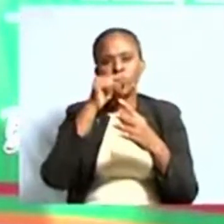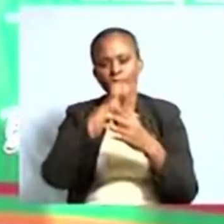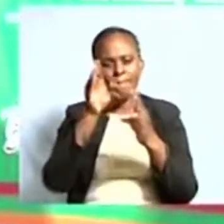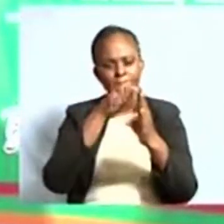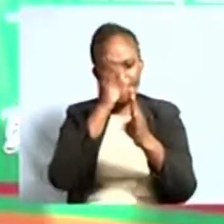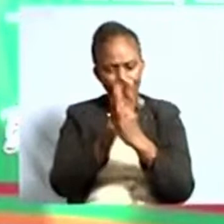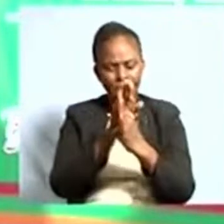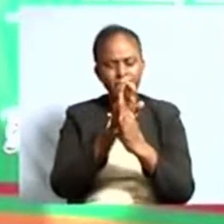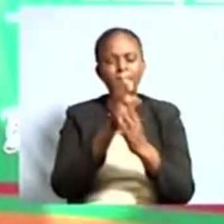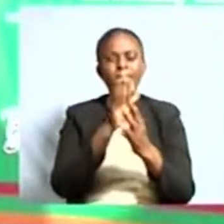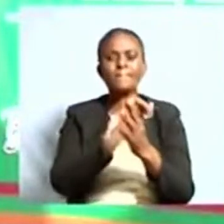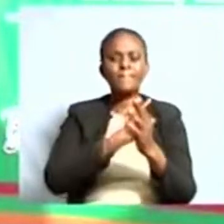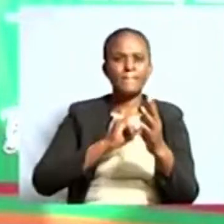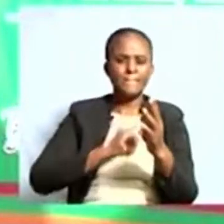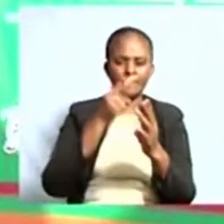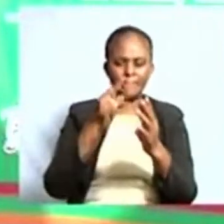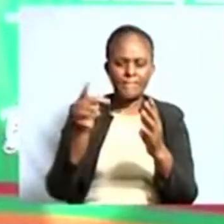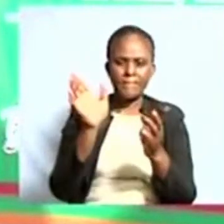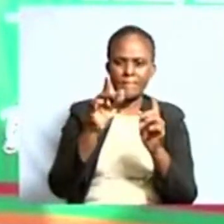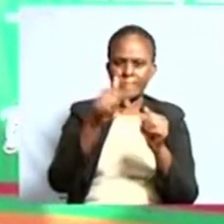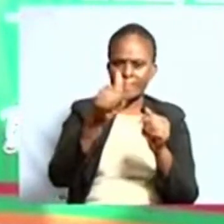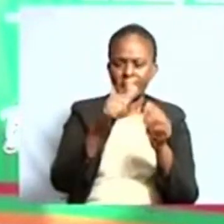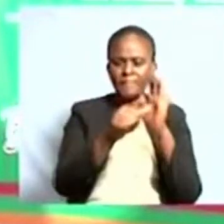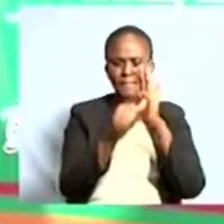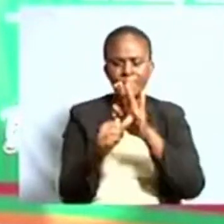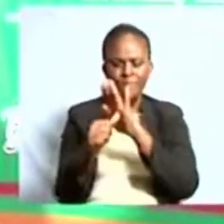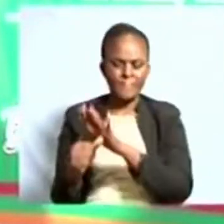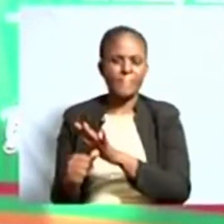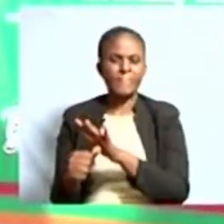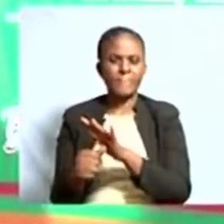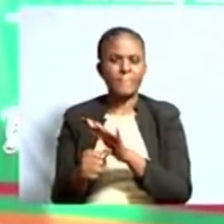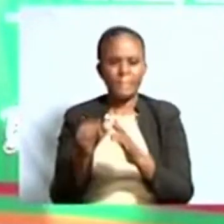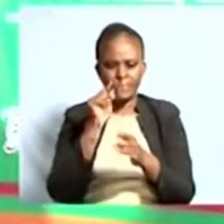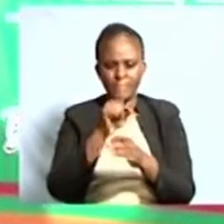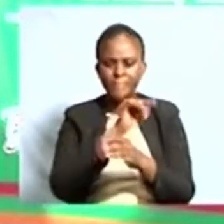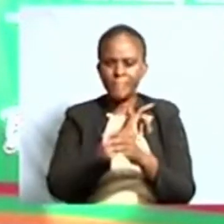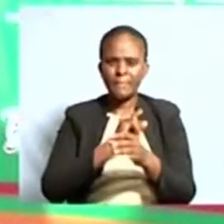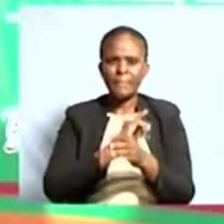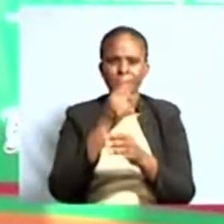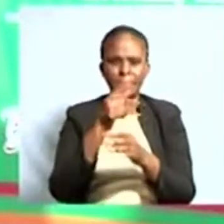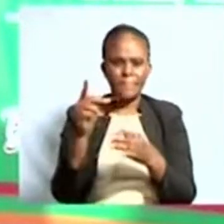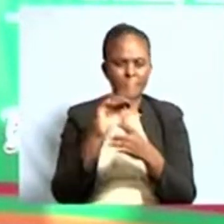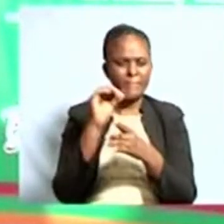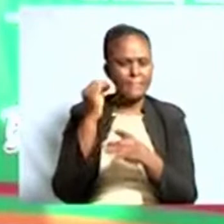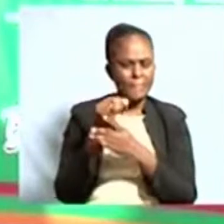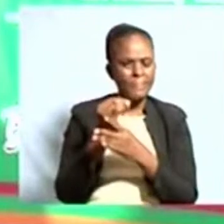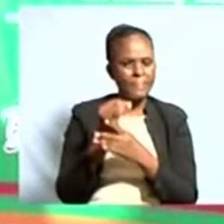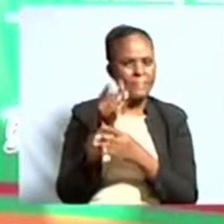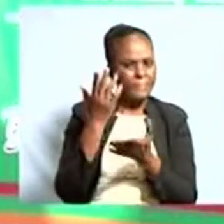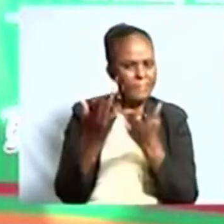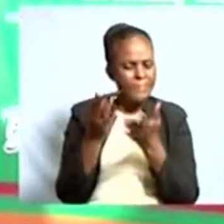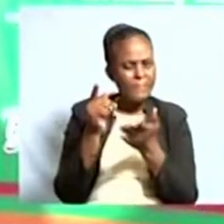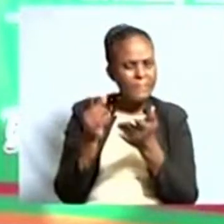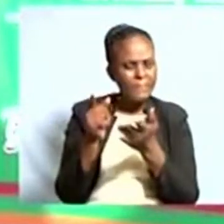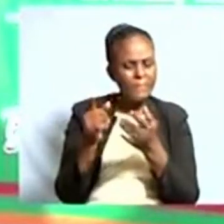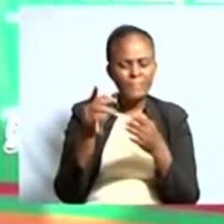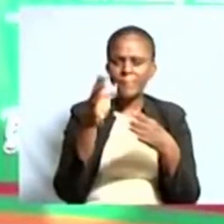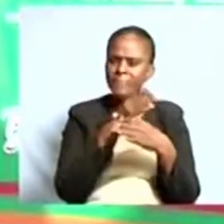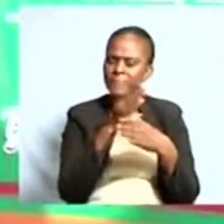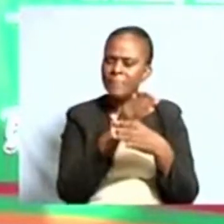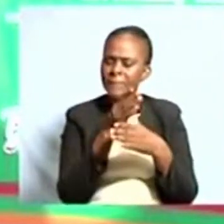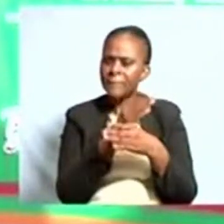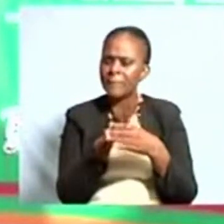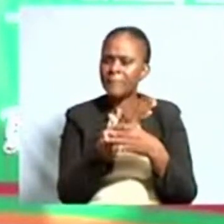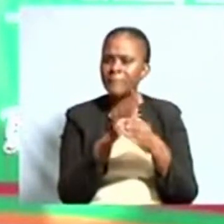property, where the infringement on industrial property, or the infringement on trademarks,